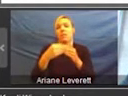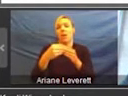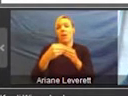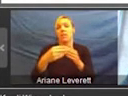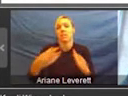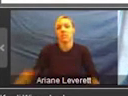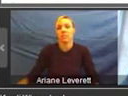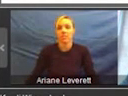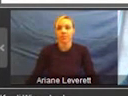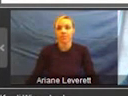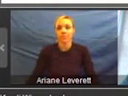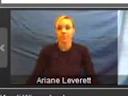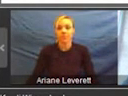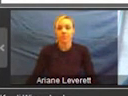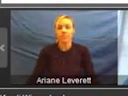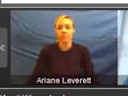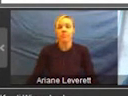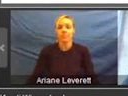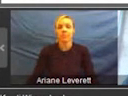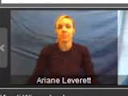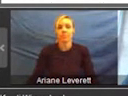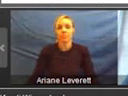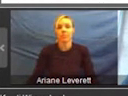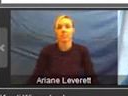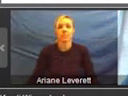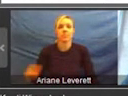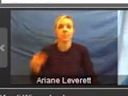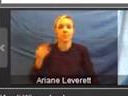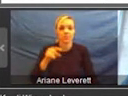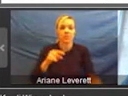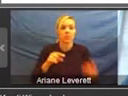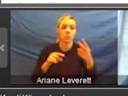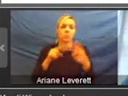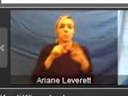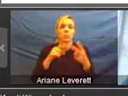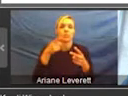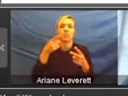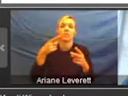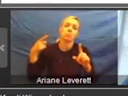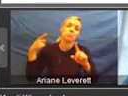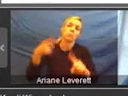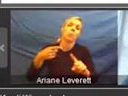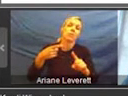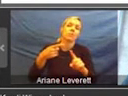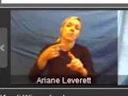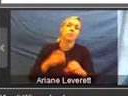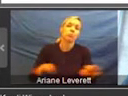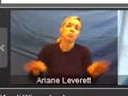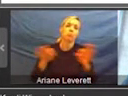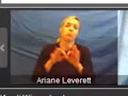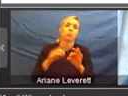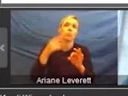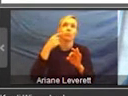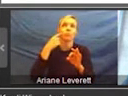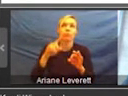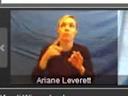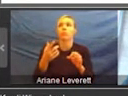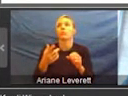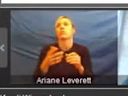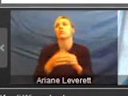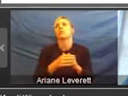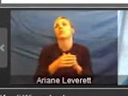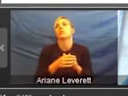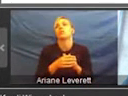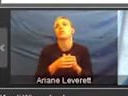So those should be your main guiding points when identifying the best tactics and tools to be used in